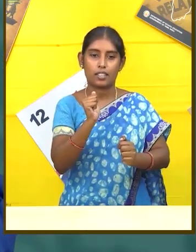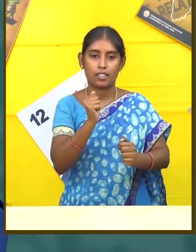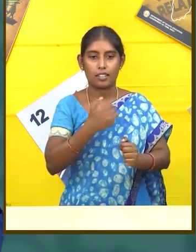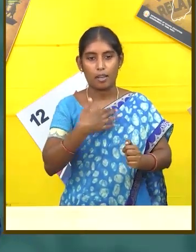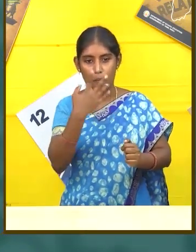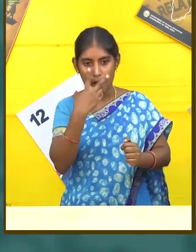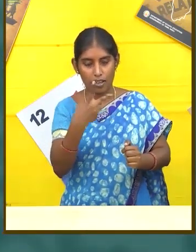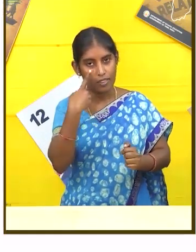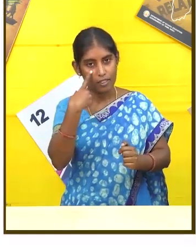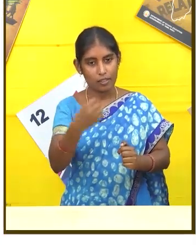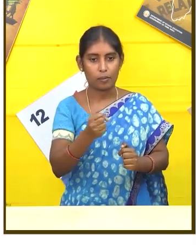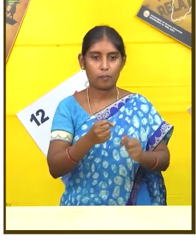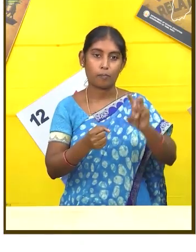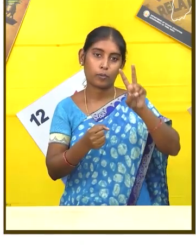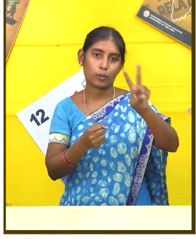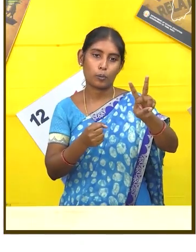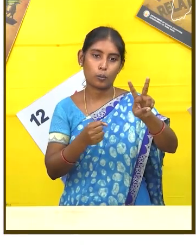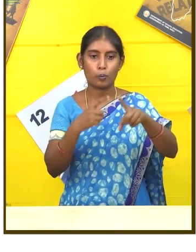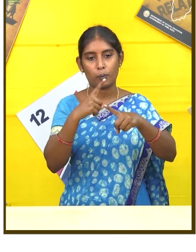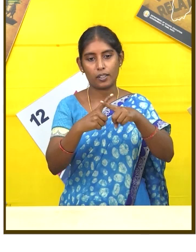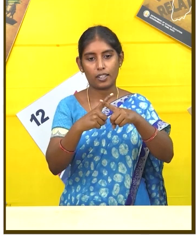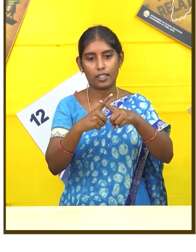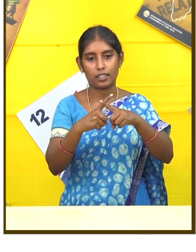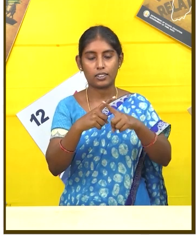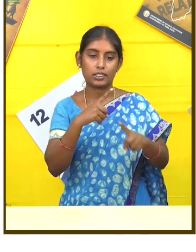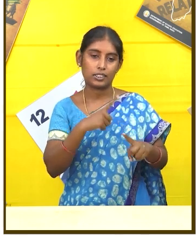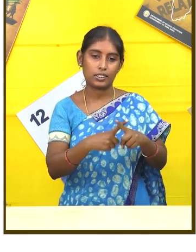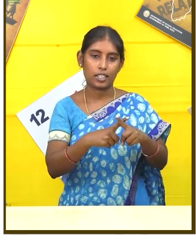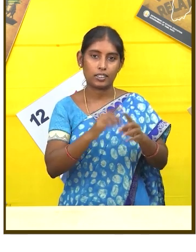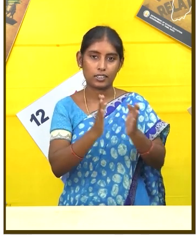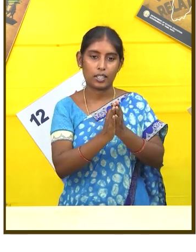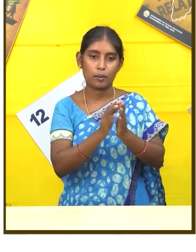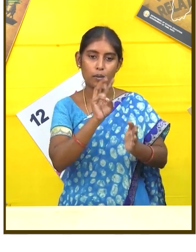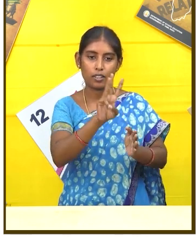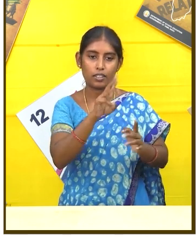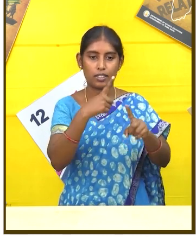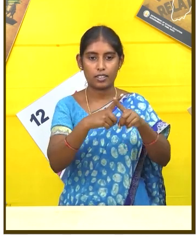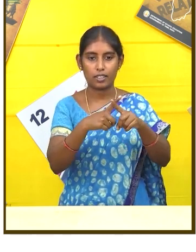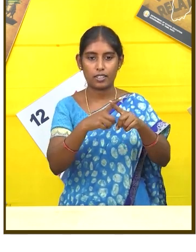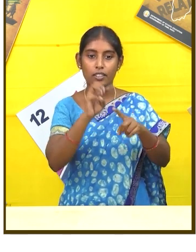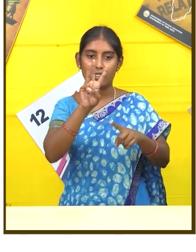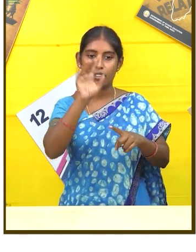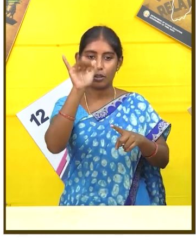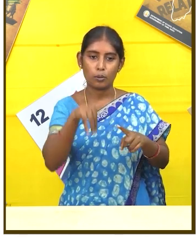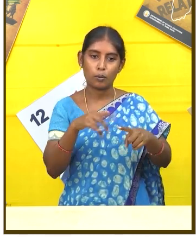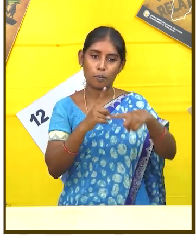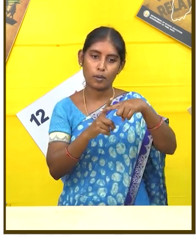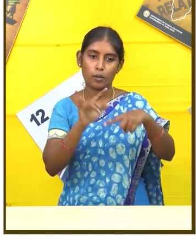and y variable. There is 2x and x, so that become 3x. 3y plus y, that become